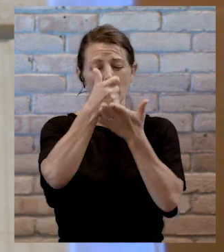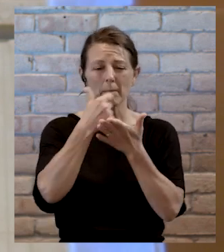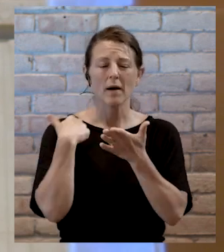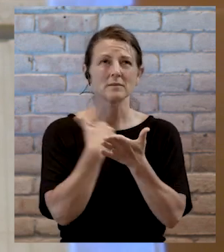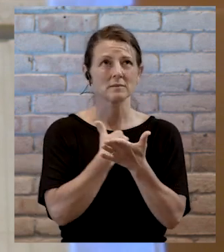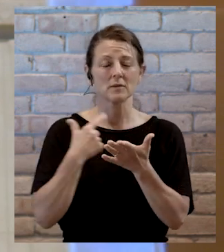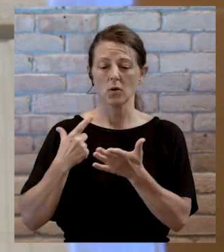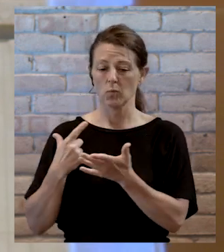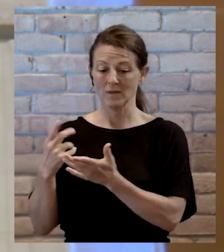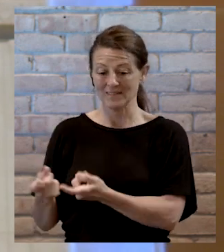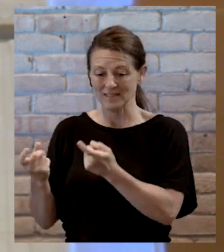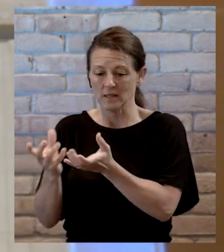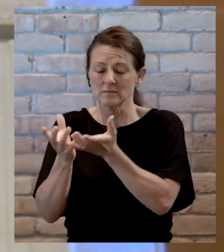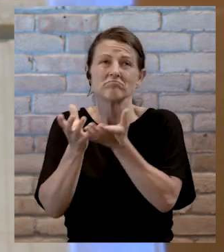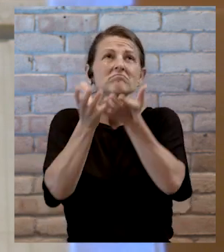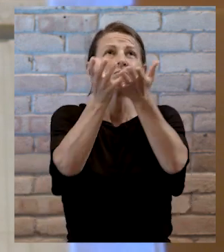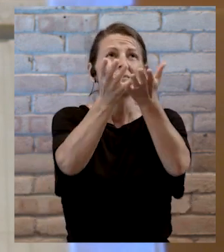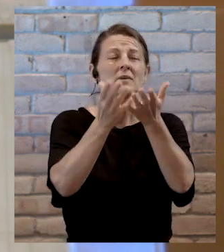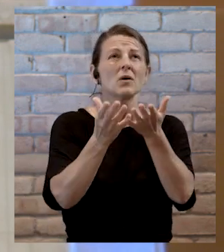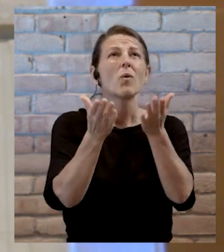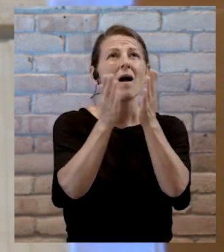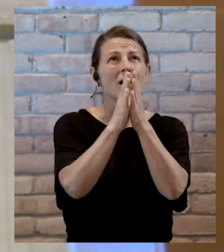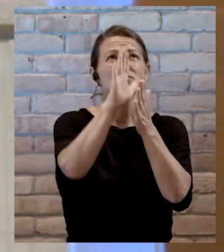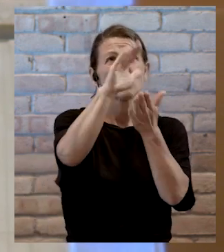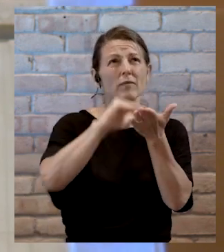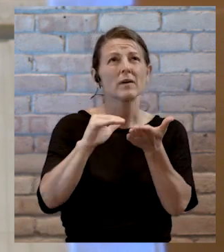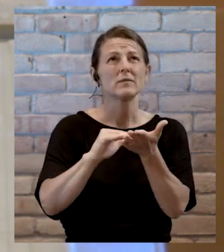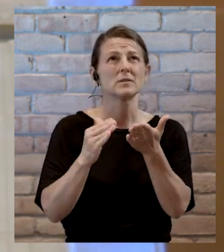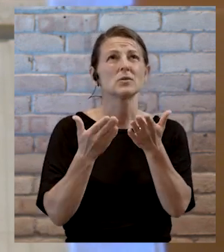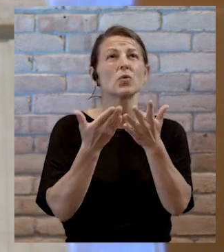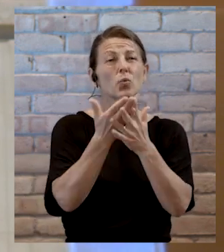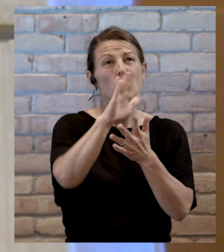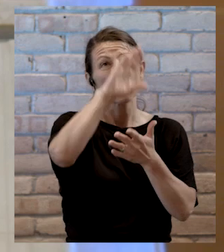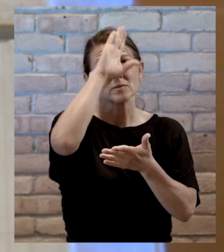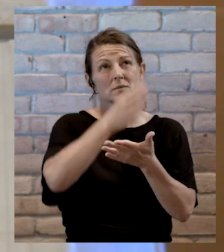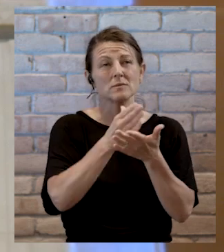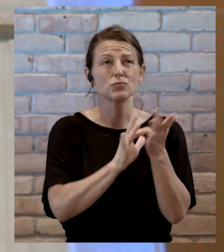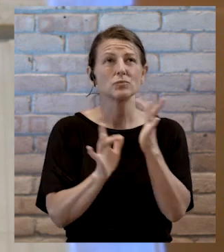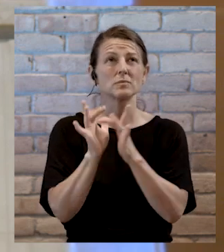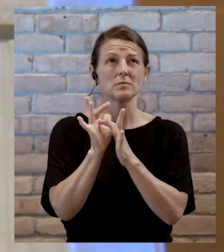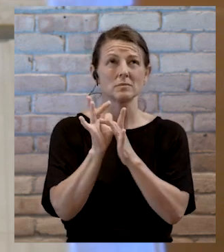seek the forgiveness that you offer through your Son, Jesus.